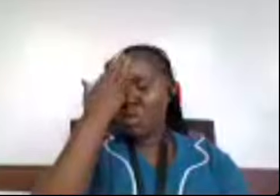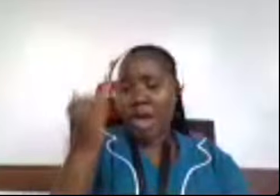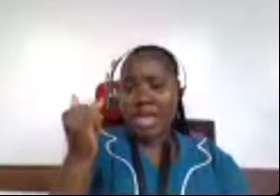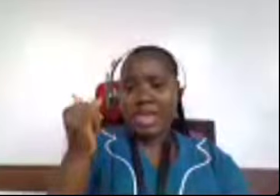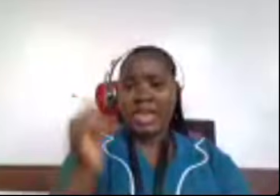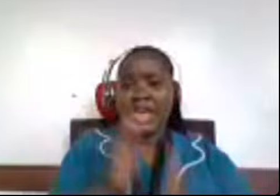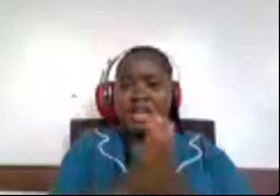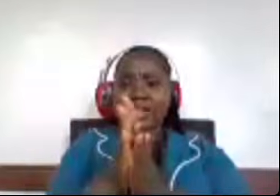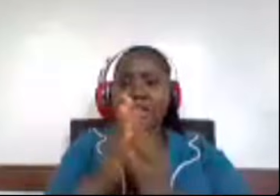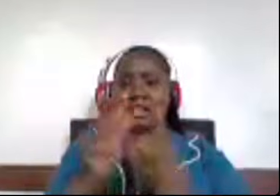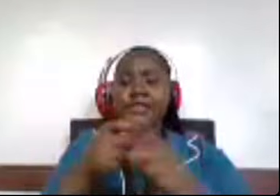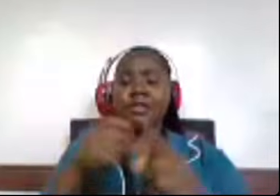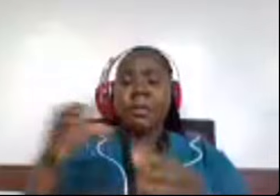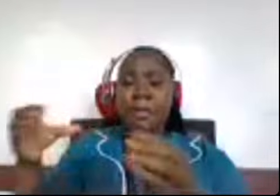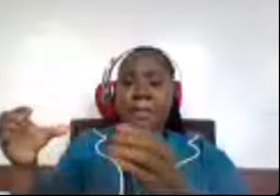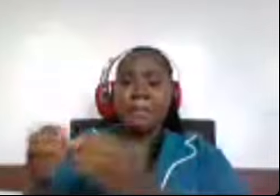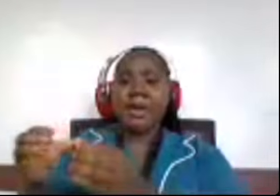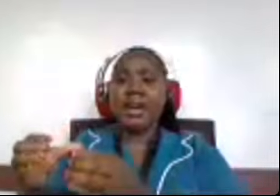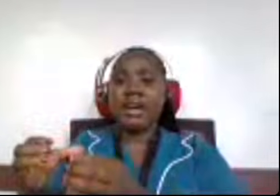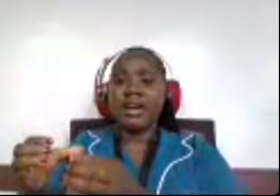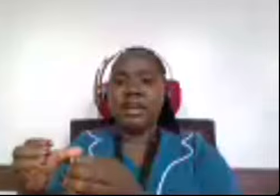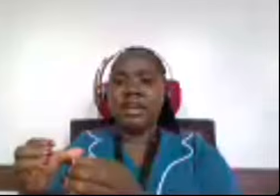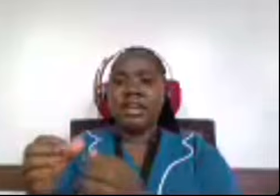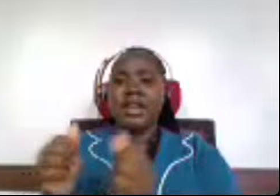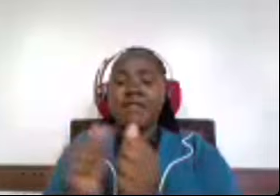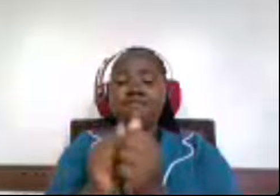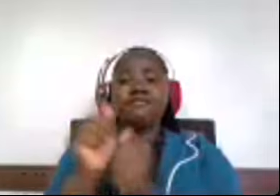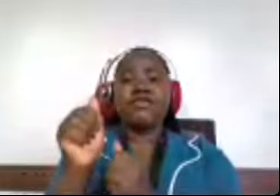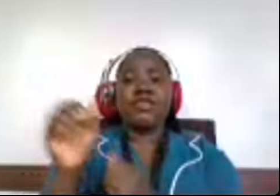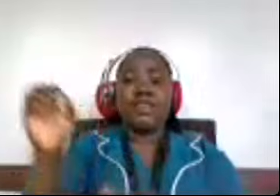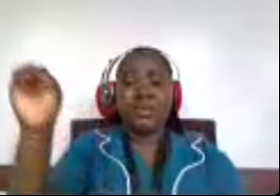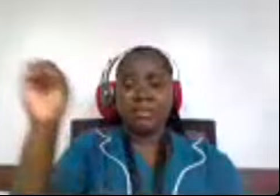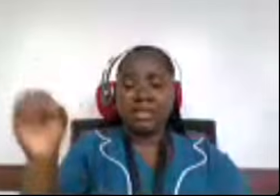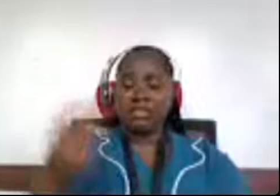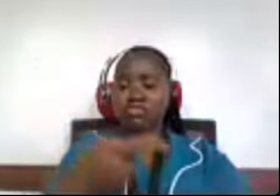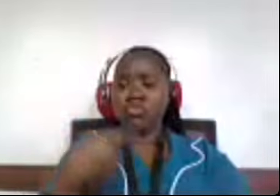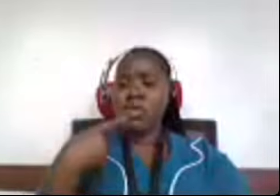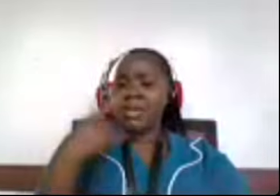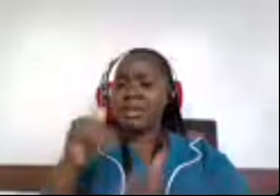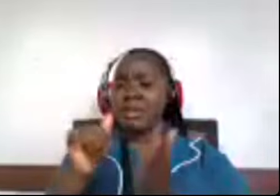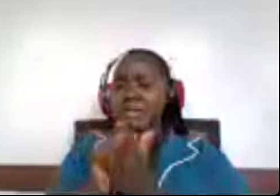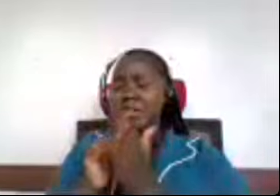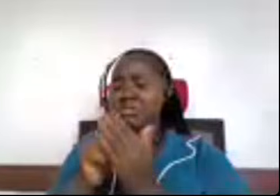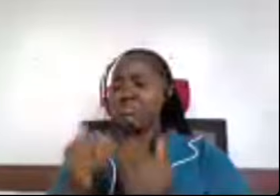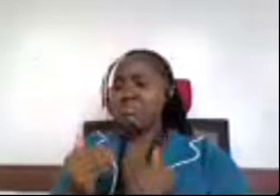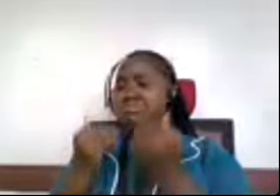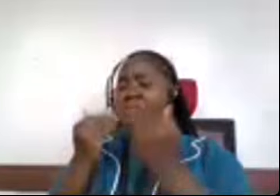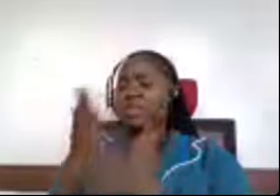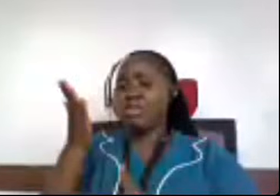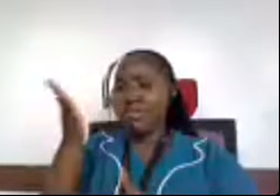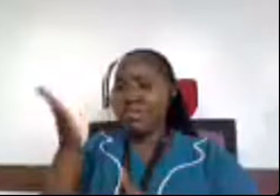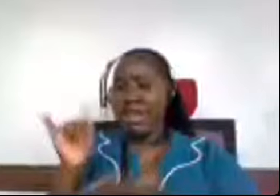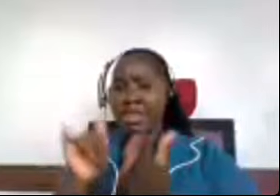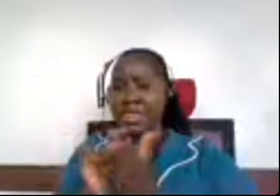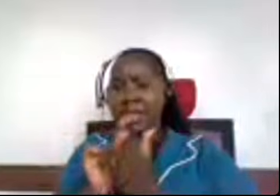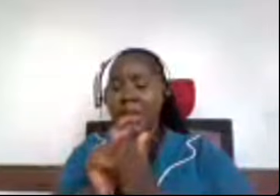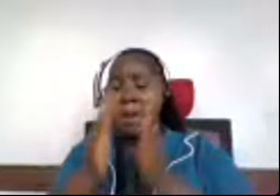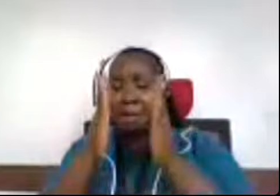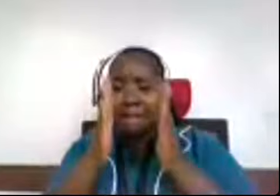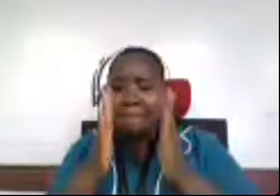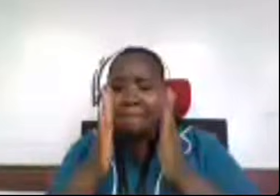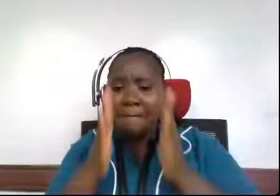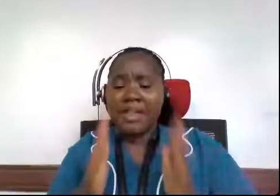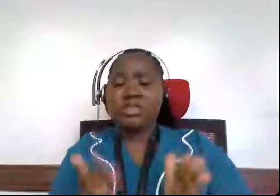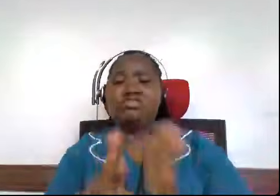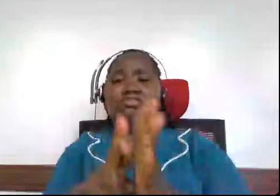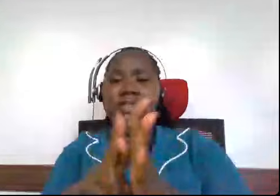withholding tax should be 15%. So we said, in my presentation, we said the person receiving